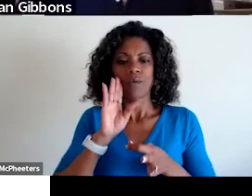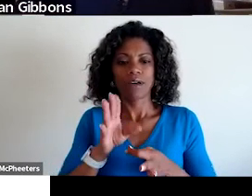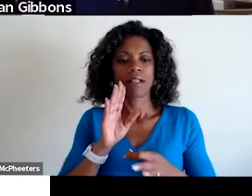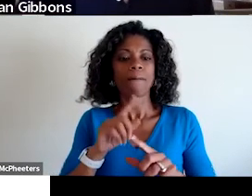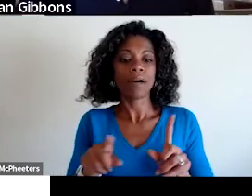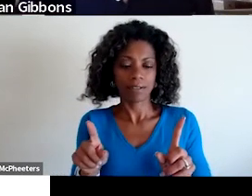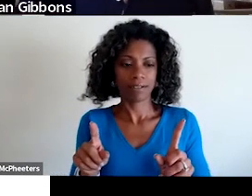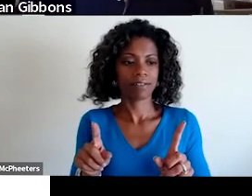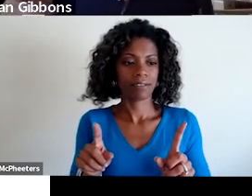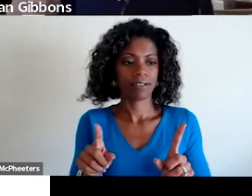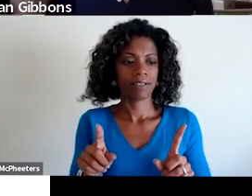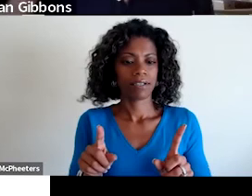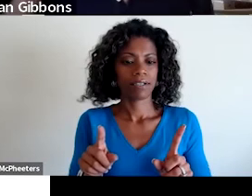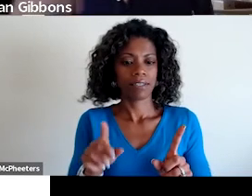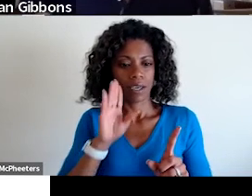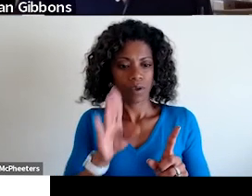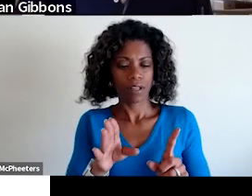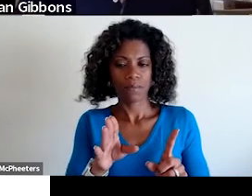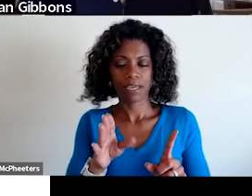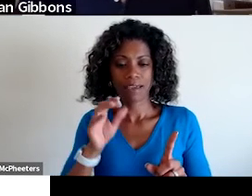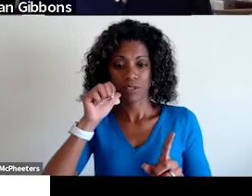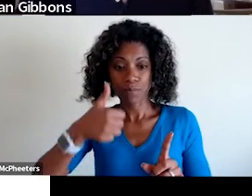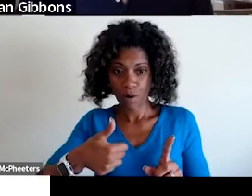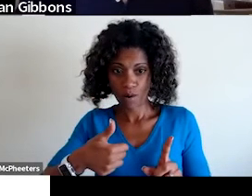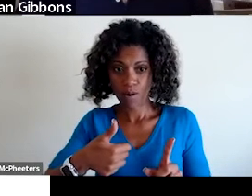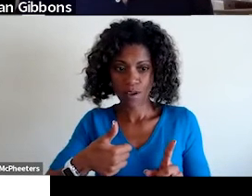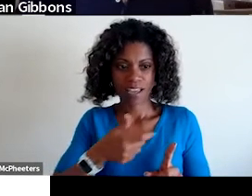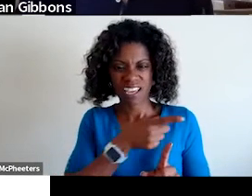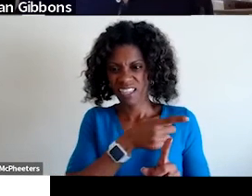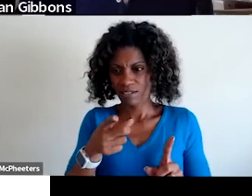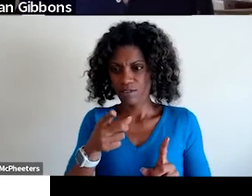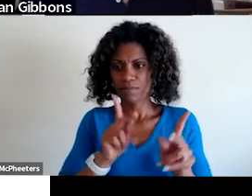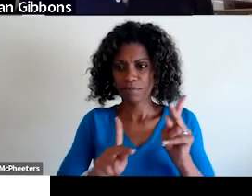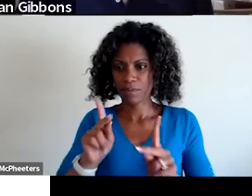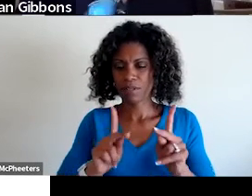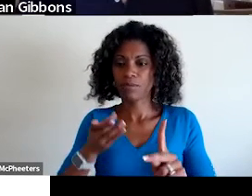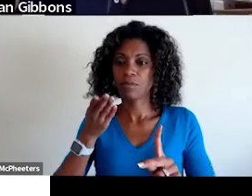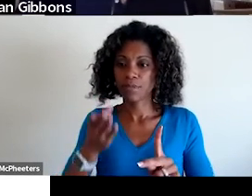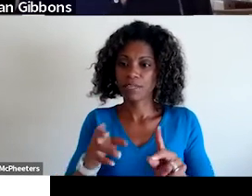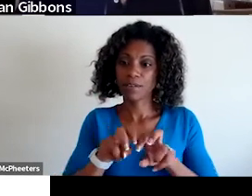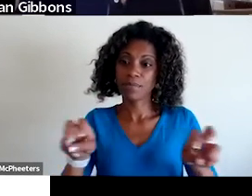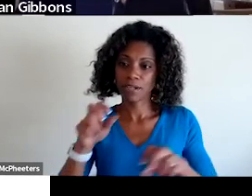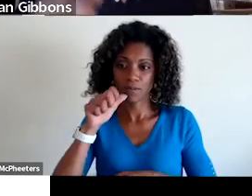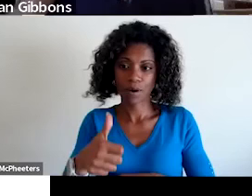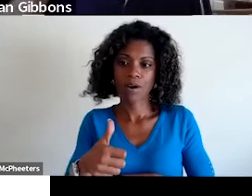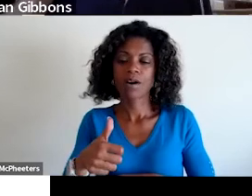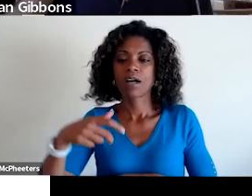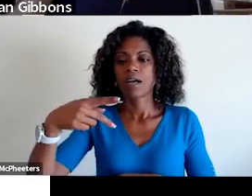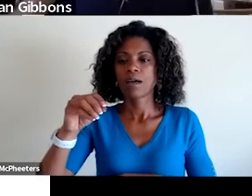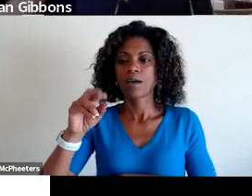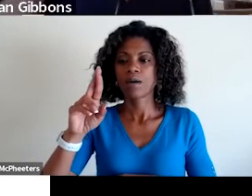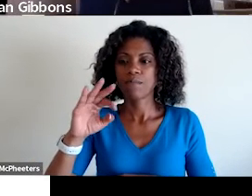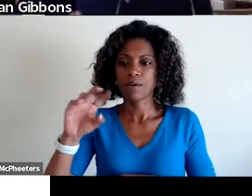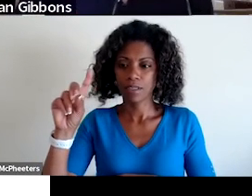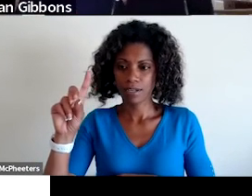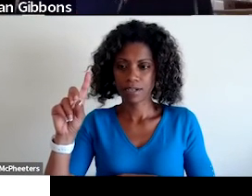to. But they're going to be gathering tomorrow. And there's some of the lovely faces you will see when you go out to visit with them if you're in the Portland, Oregon, not Portland,